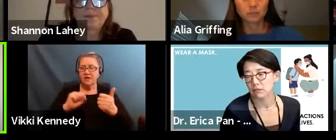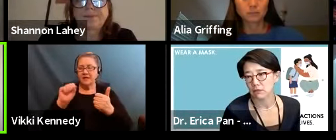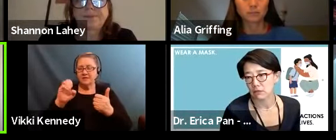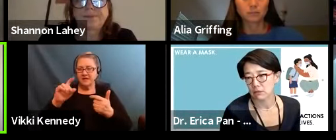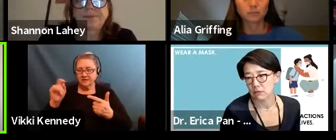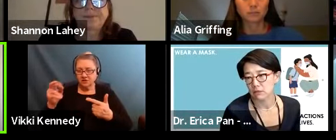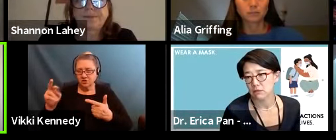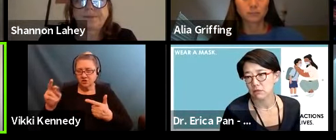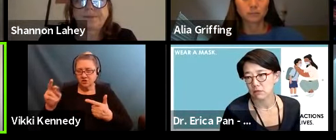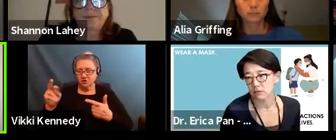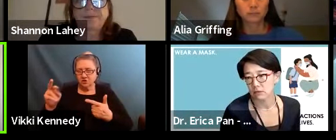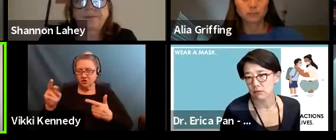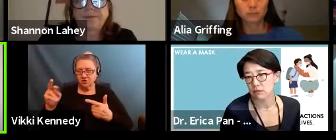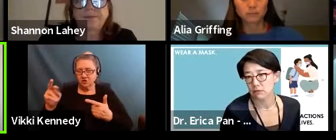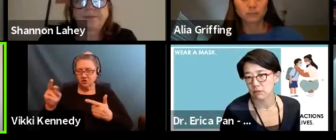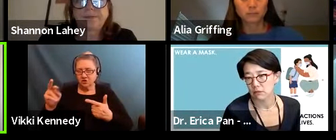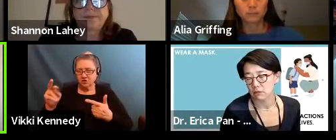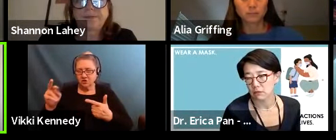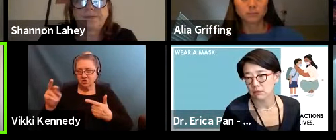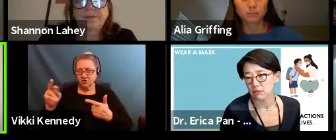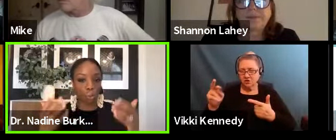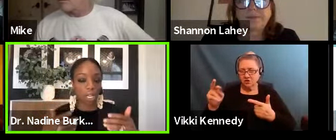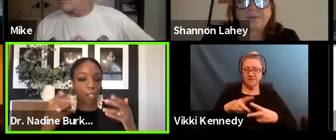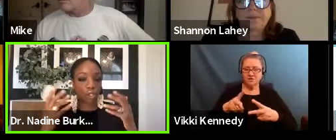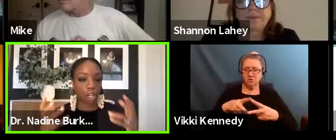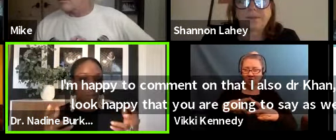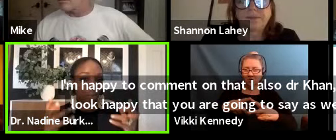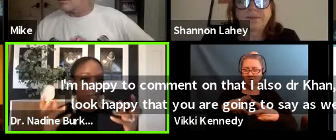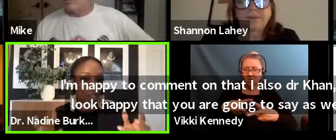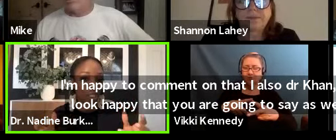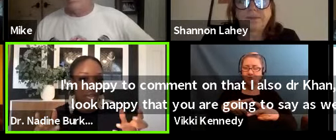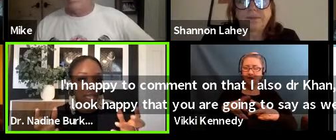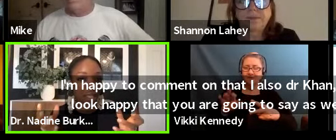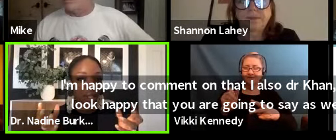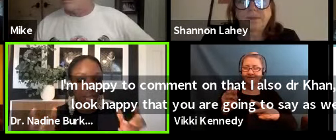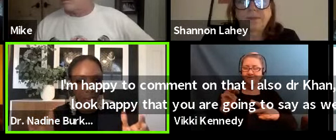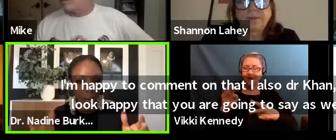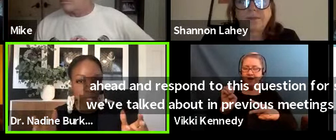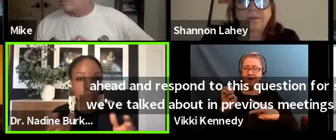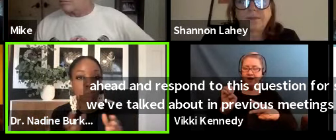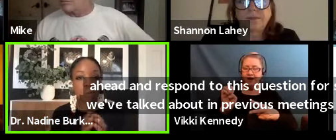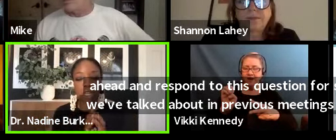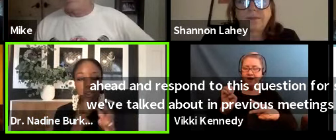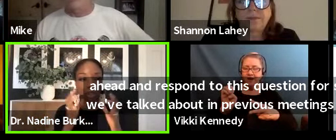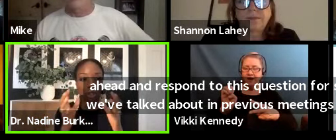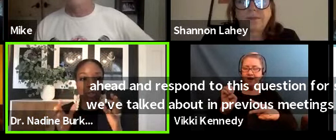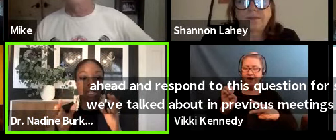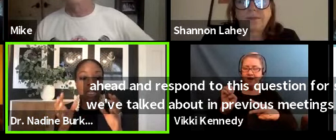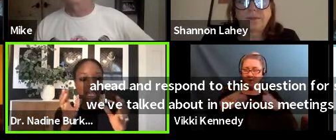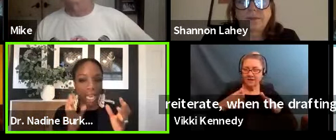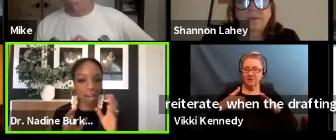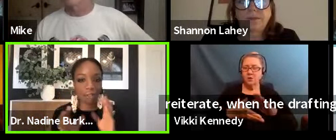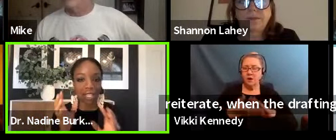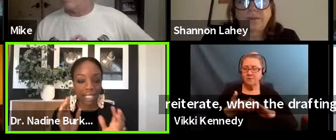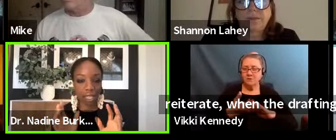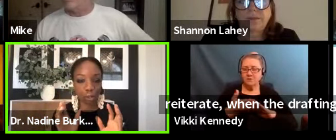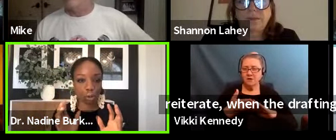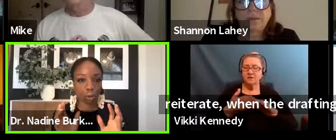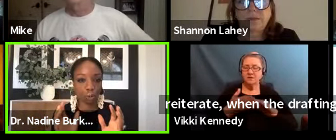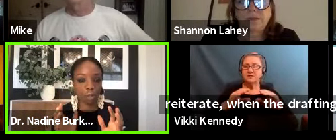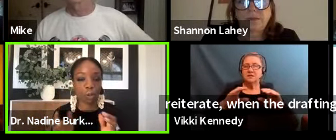this framework was as one way to operationalize equity, right? And so having